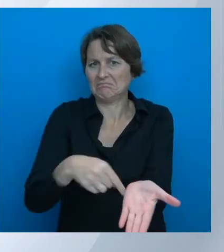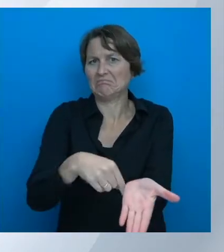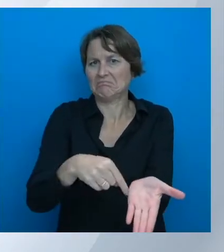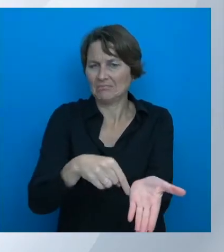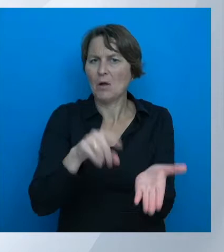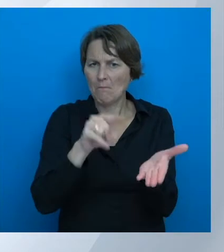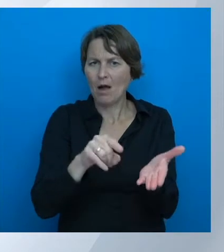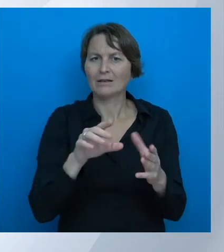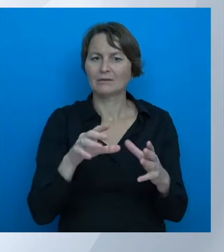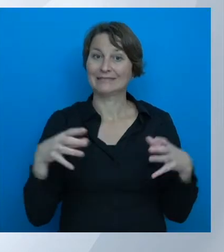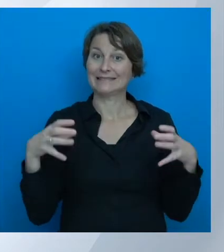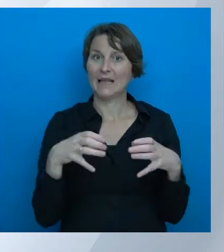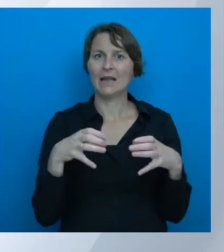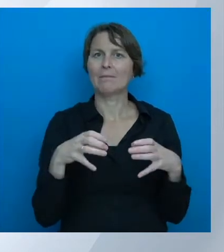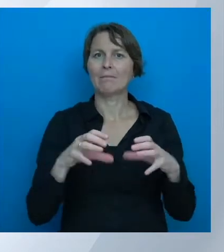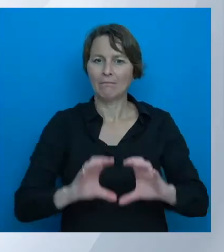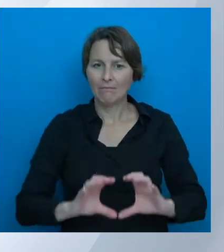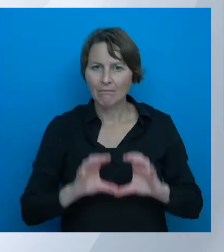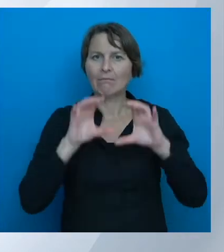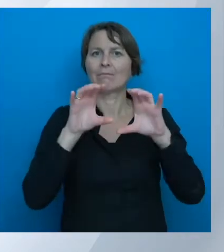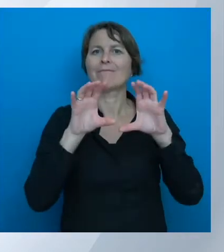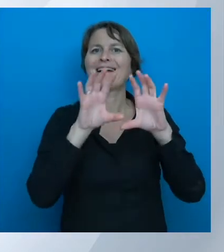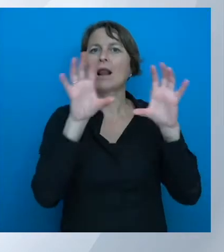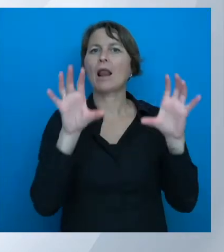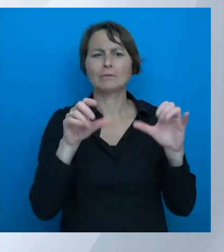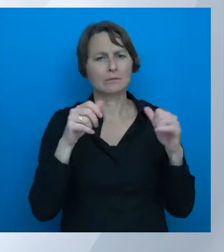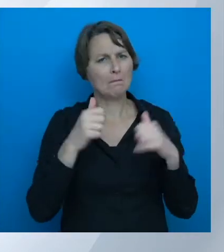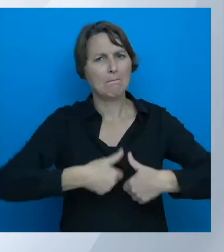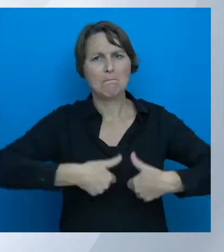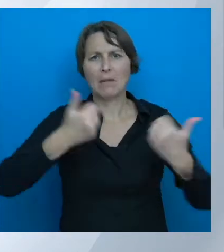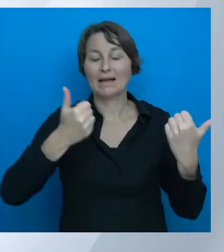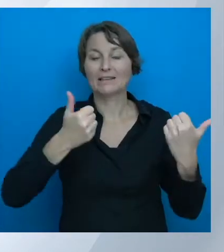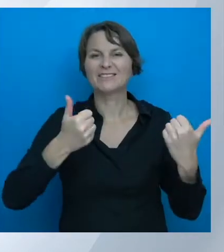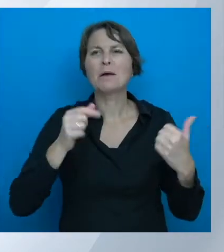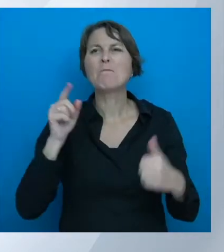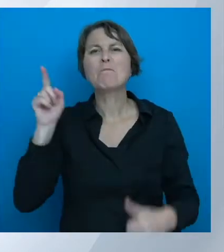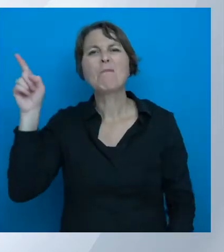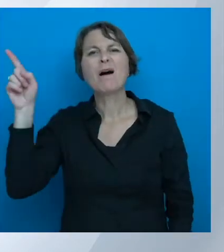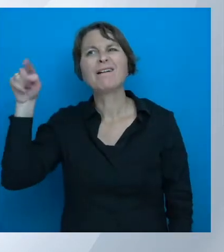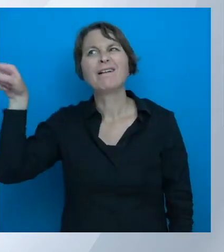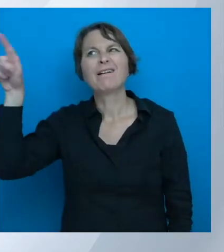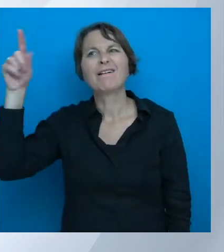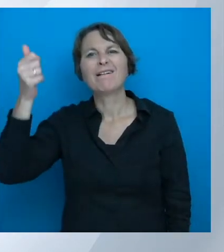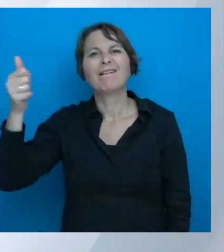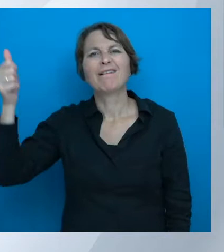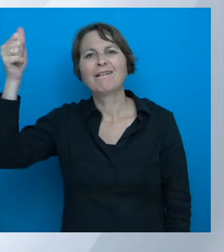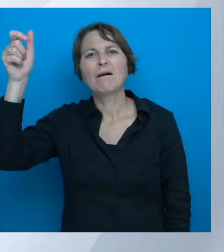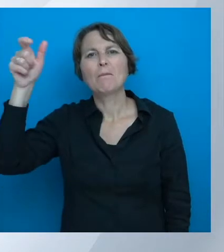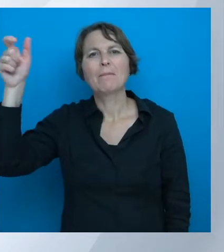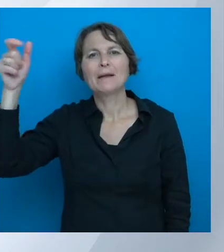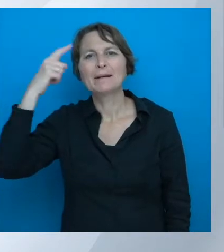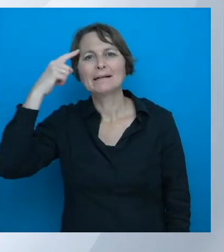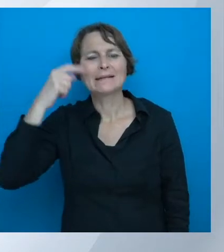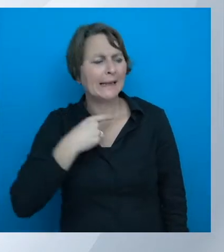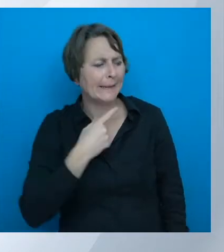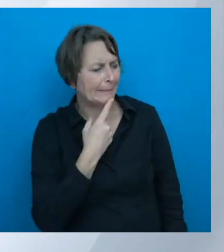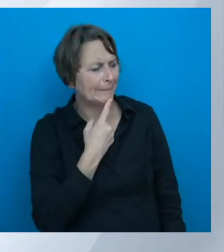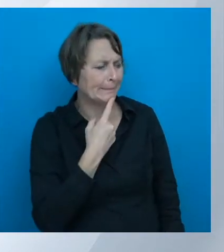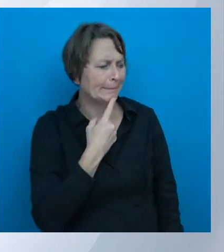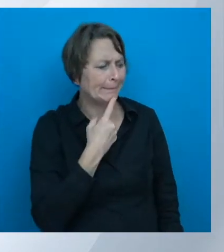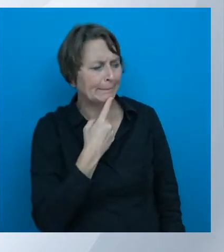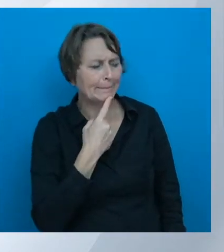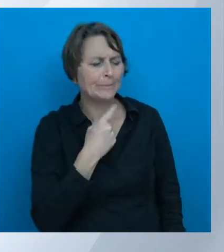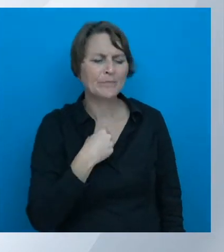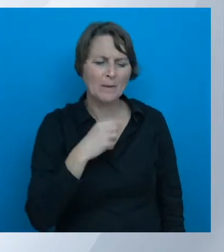But we're dealing with people. And people need to know about these things when they're unknown to them for themselves. They need to feel